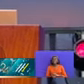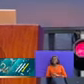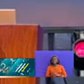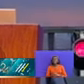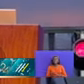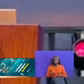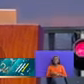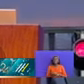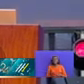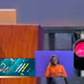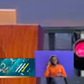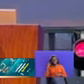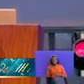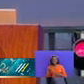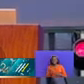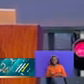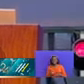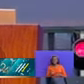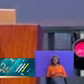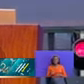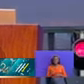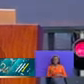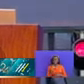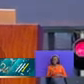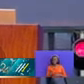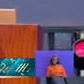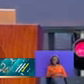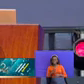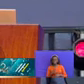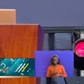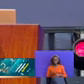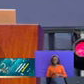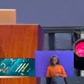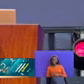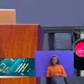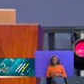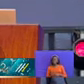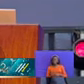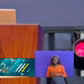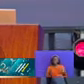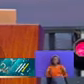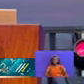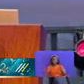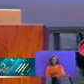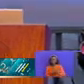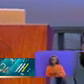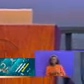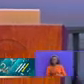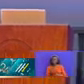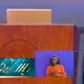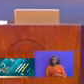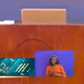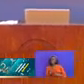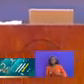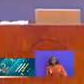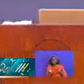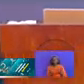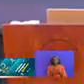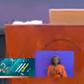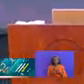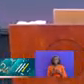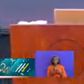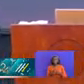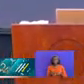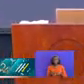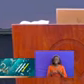thinking and that's why now you begin to see the elites of the globe have taken care of your ear